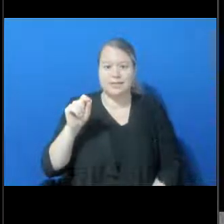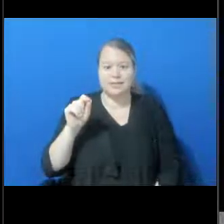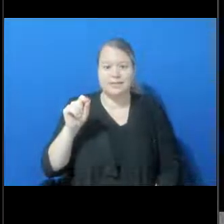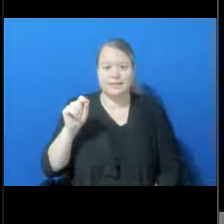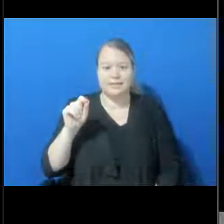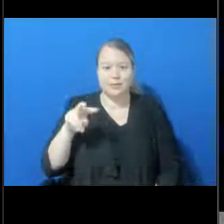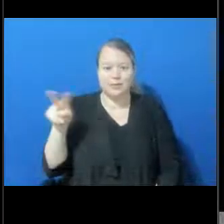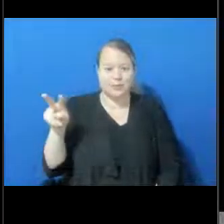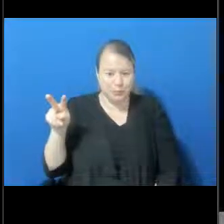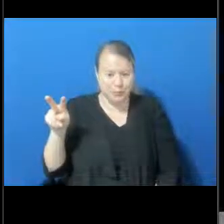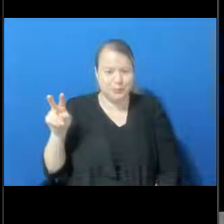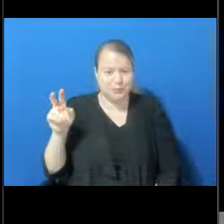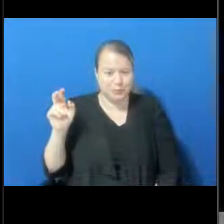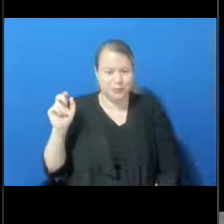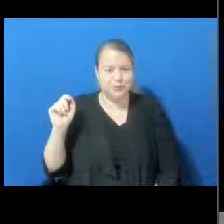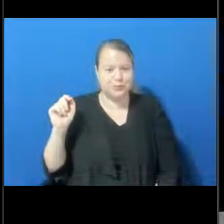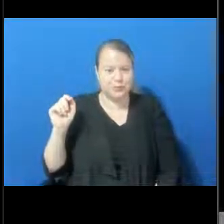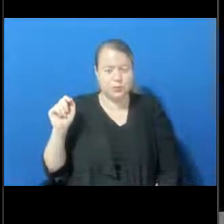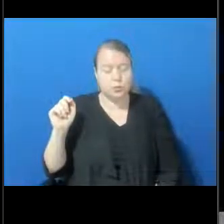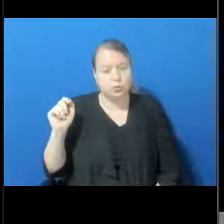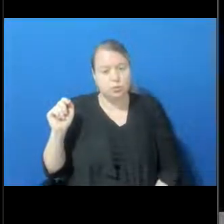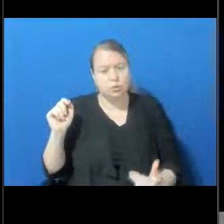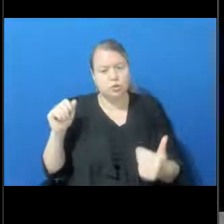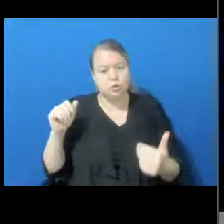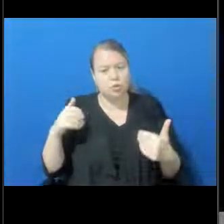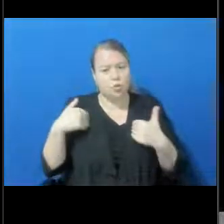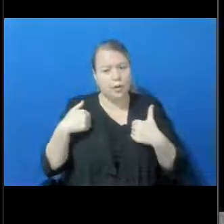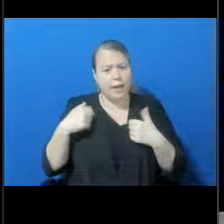We have a very solid